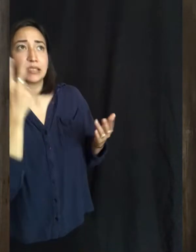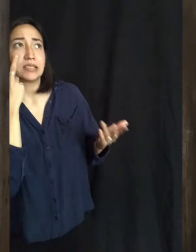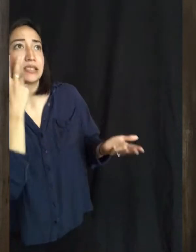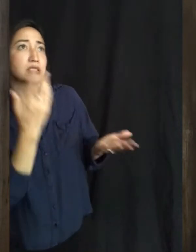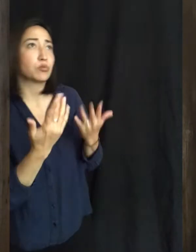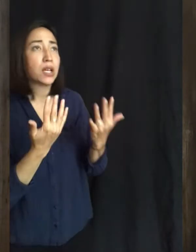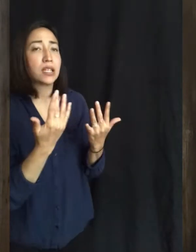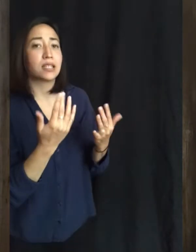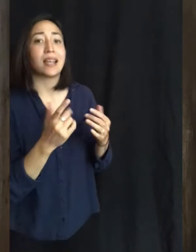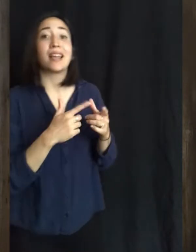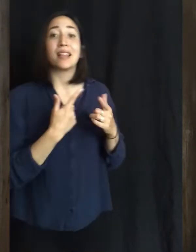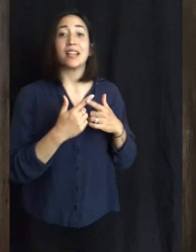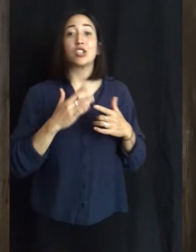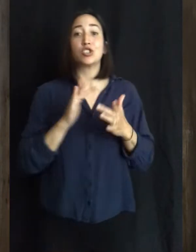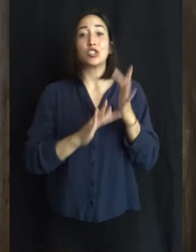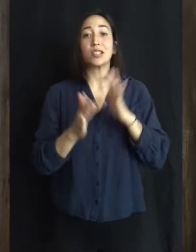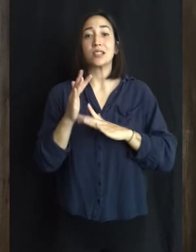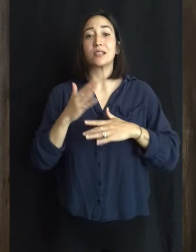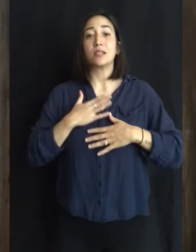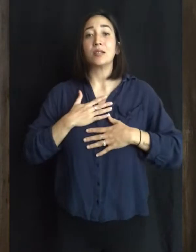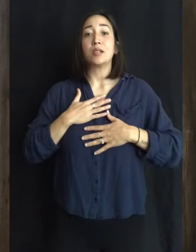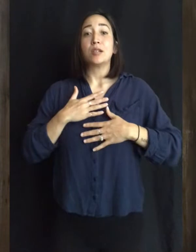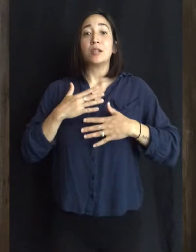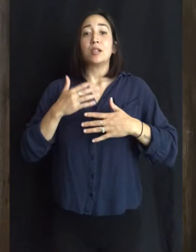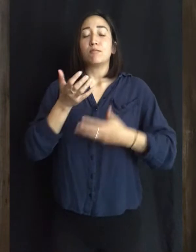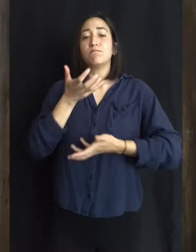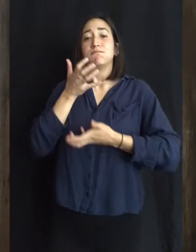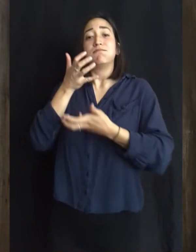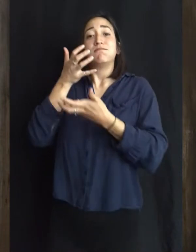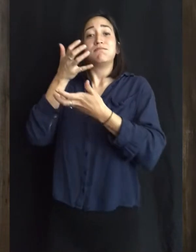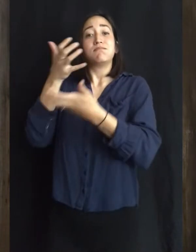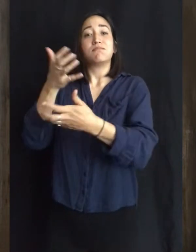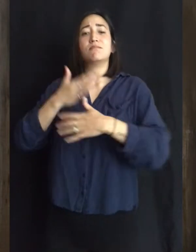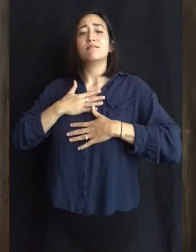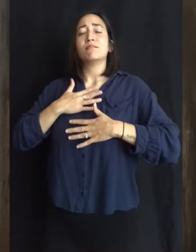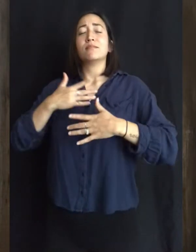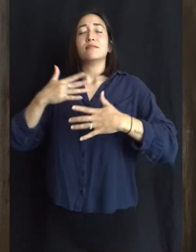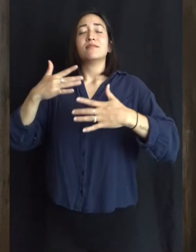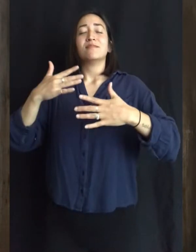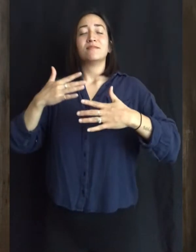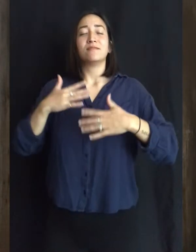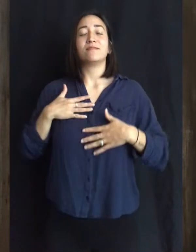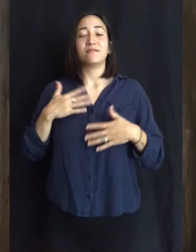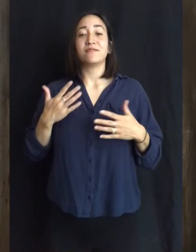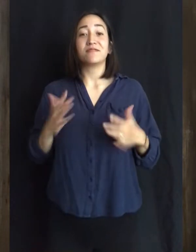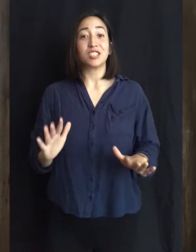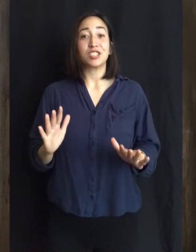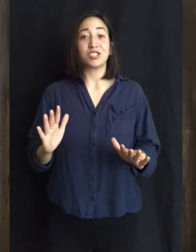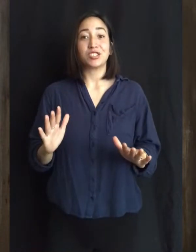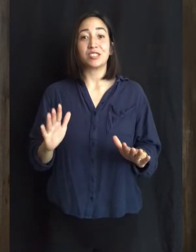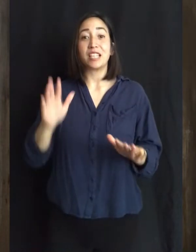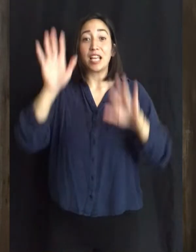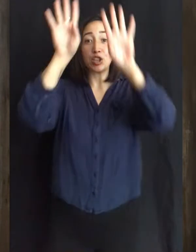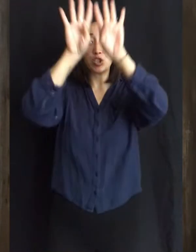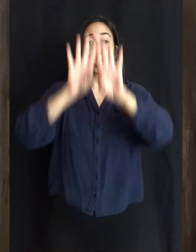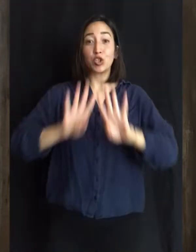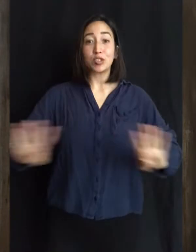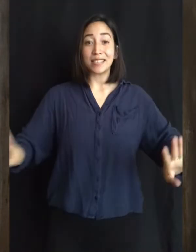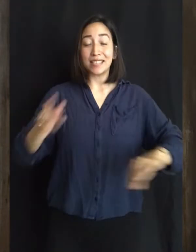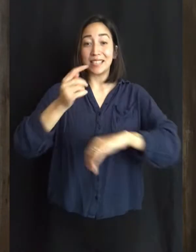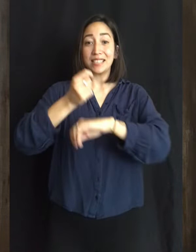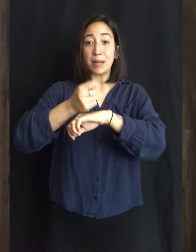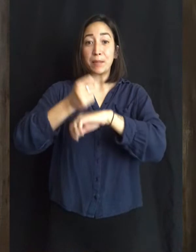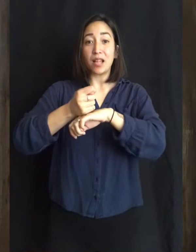his last. And the curtain of the temple was torn in two from top to bottom. And when the